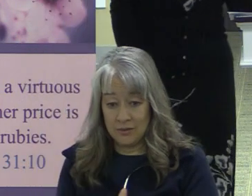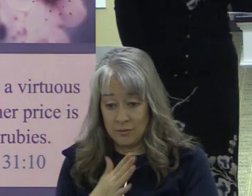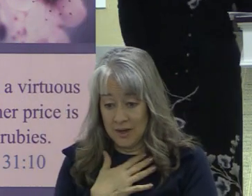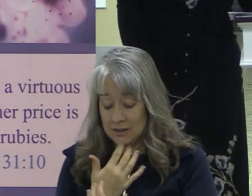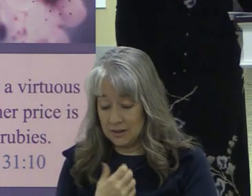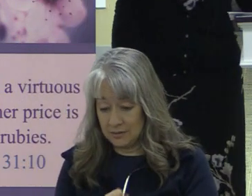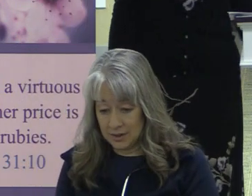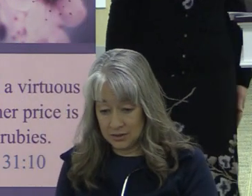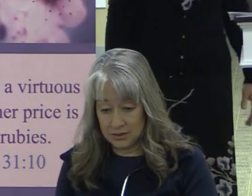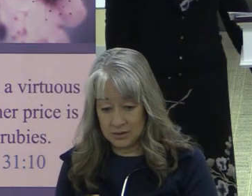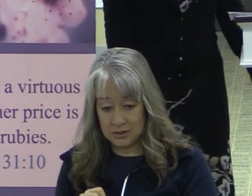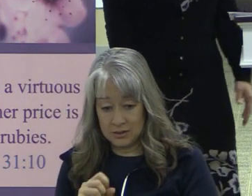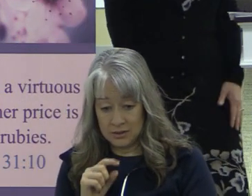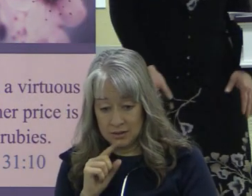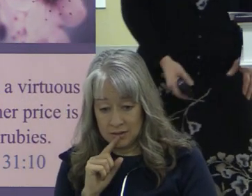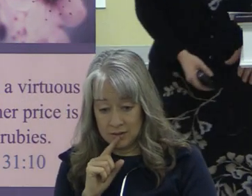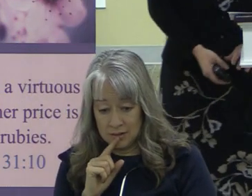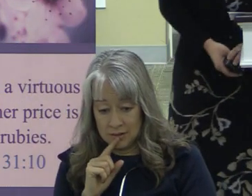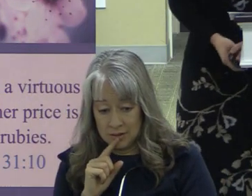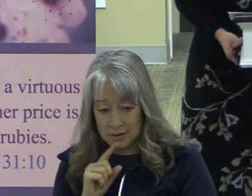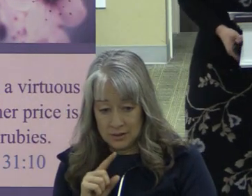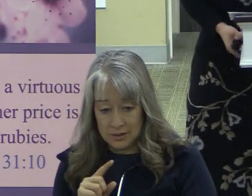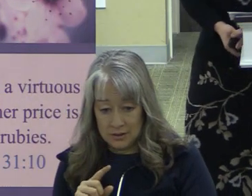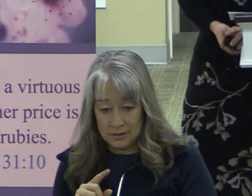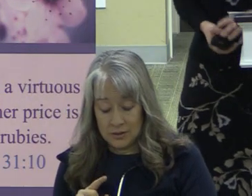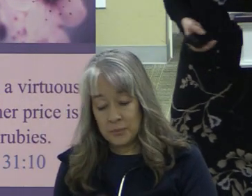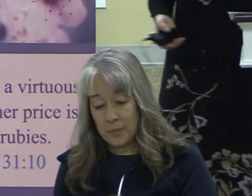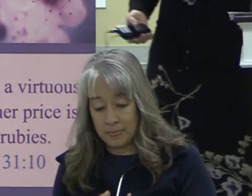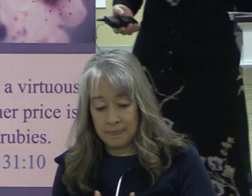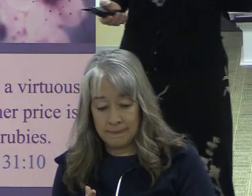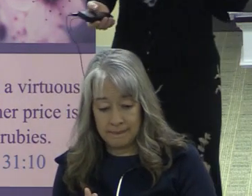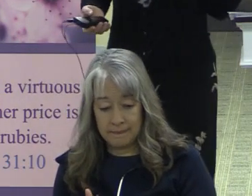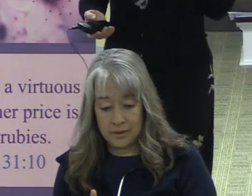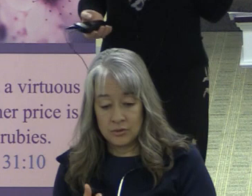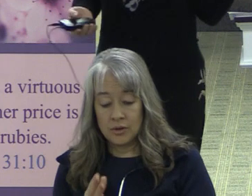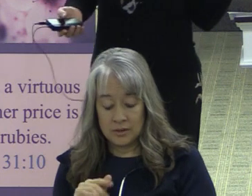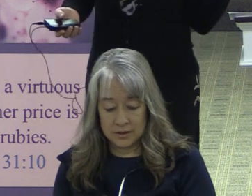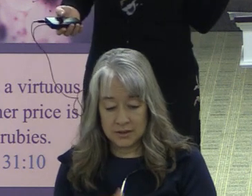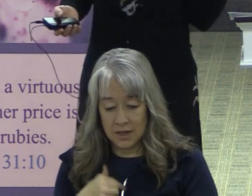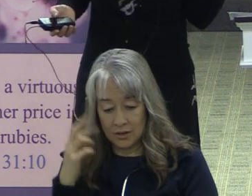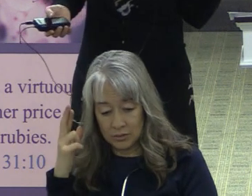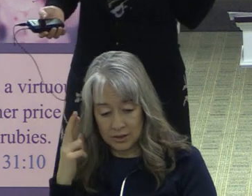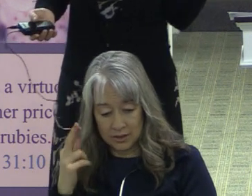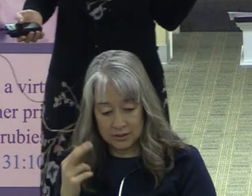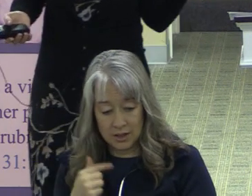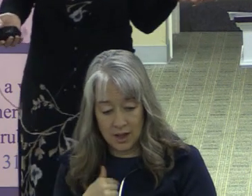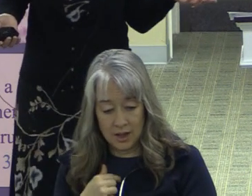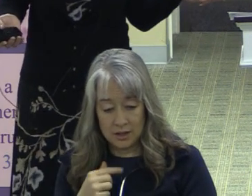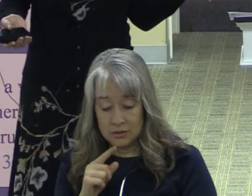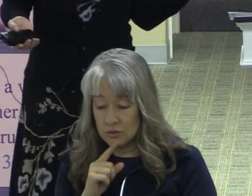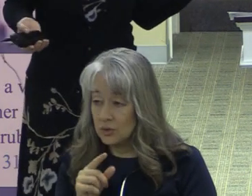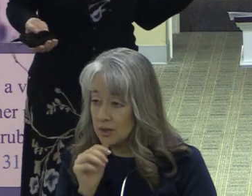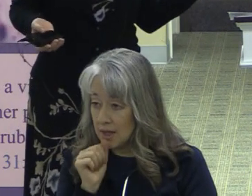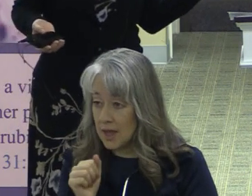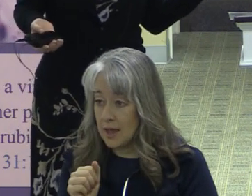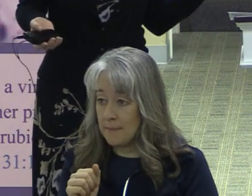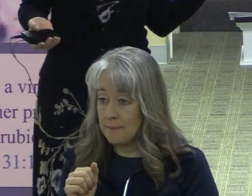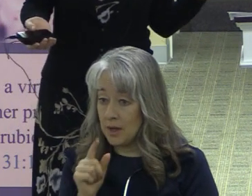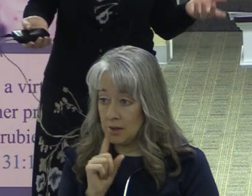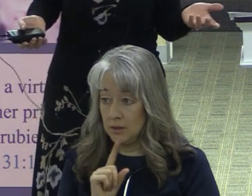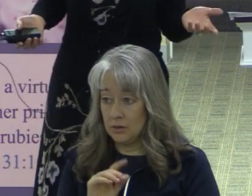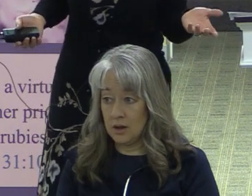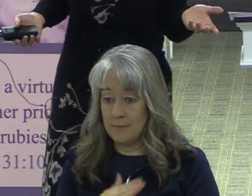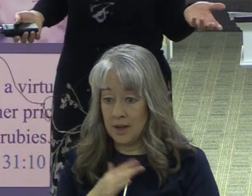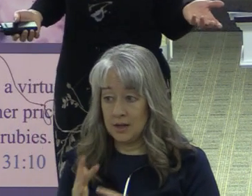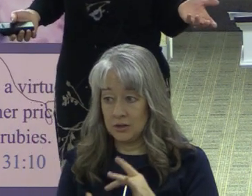my salvation. And so, and then, and through all this, I realized I truly am alone